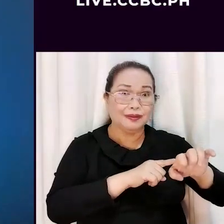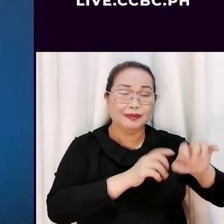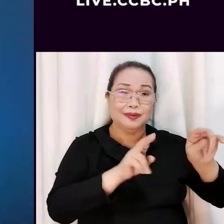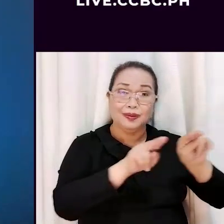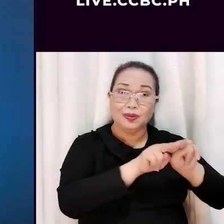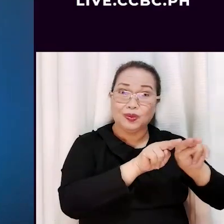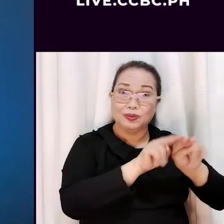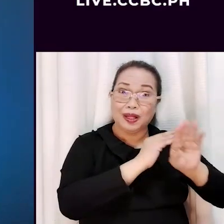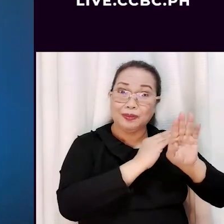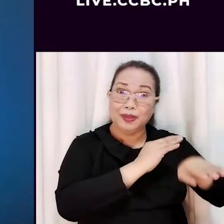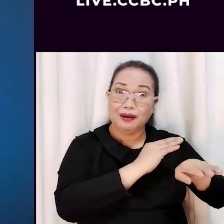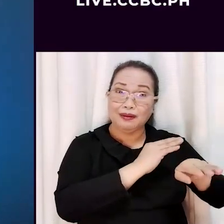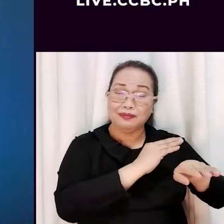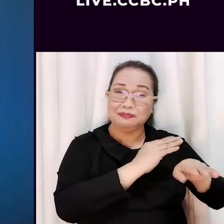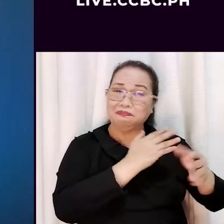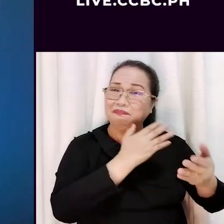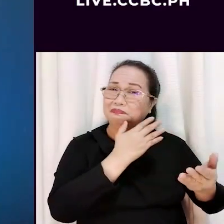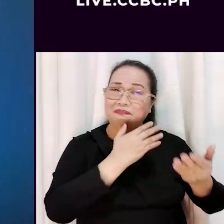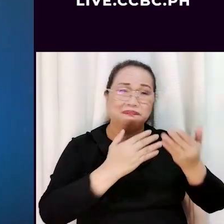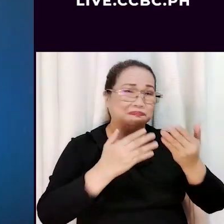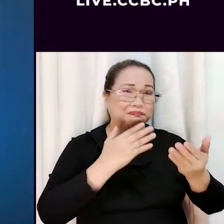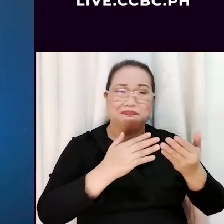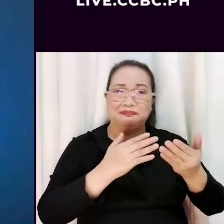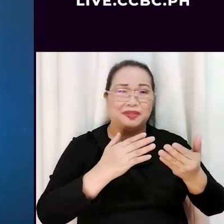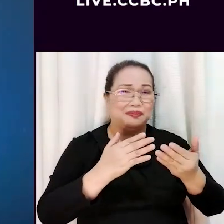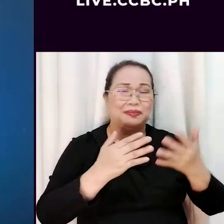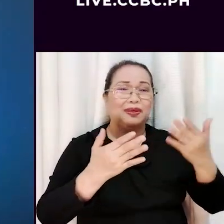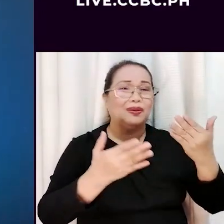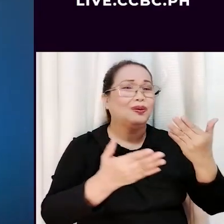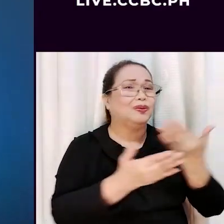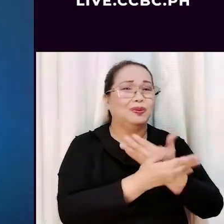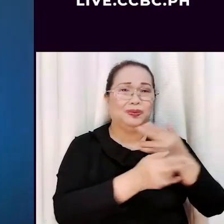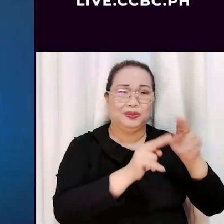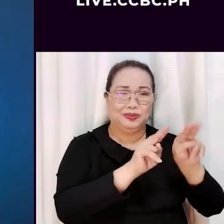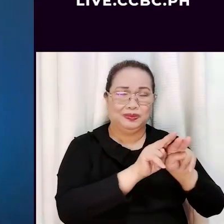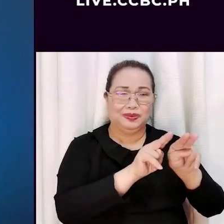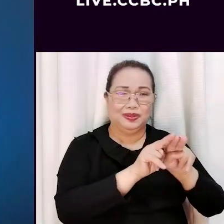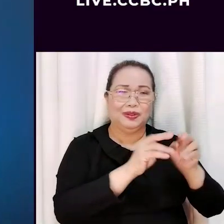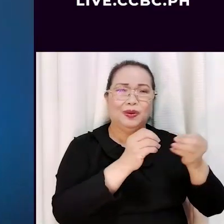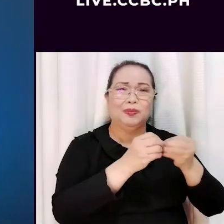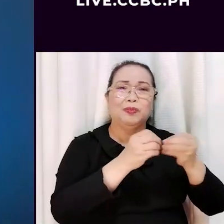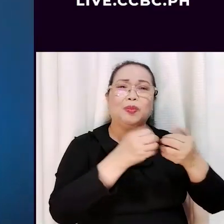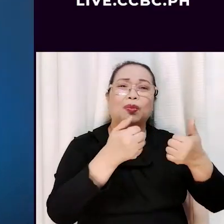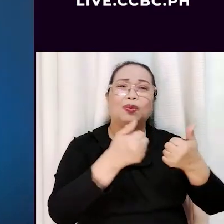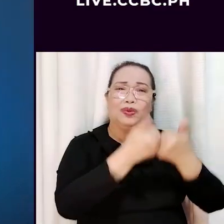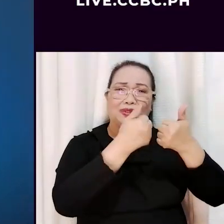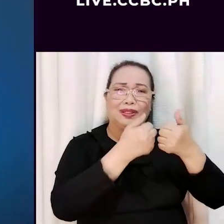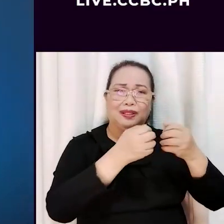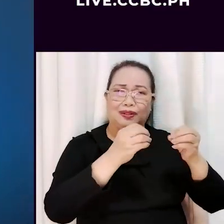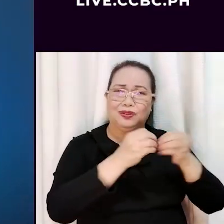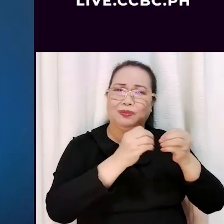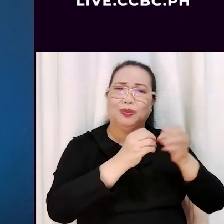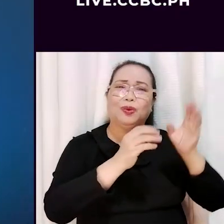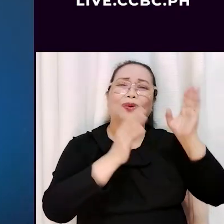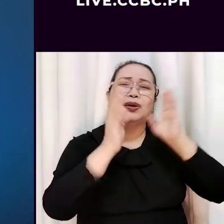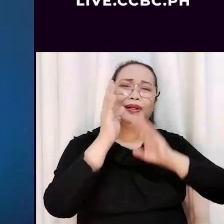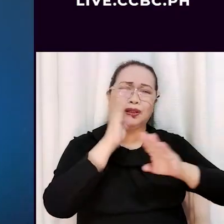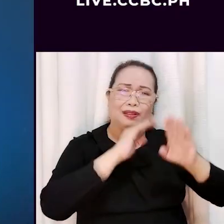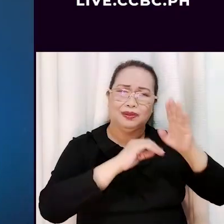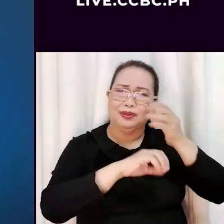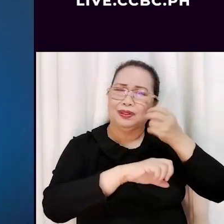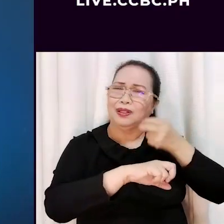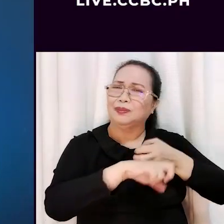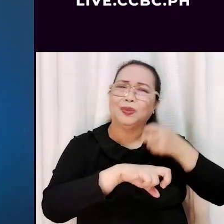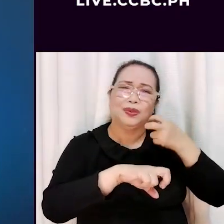know. We know that we're going to end in a new normal marked with greater challenges and difficulties